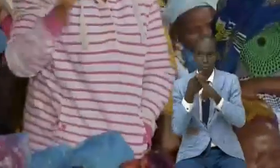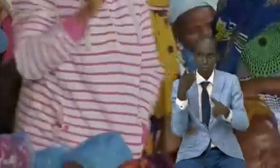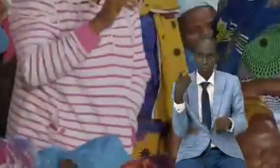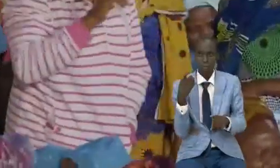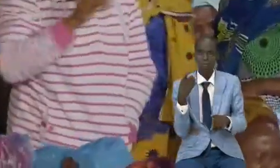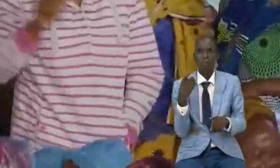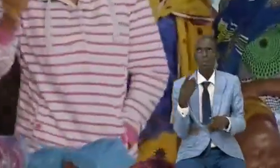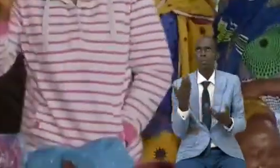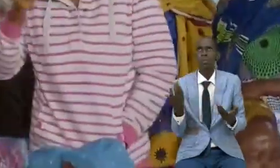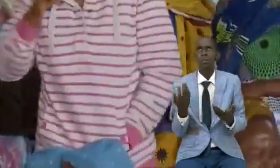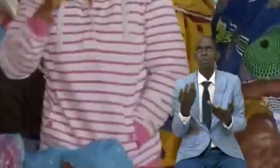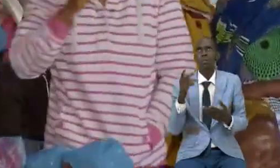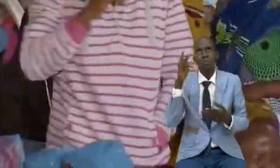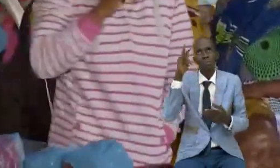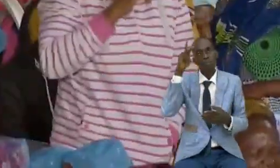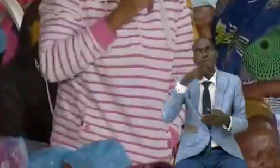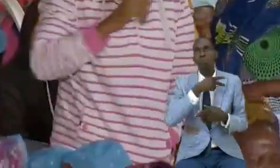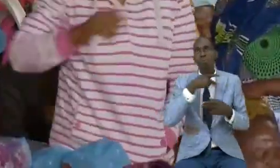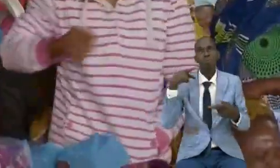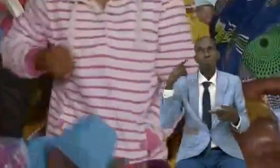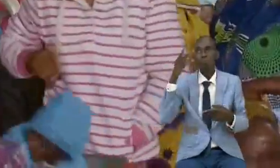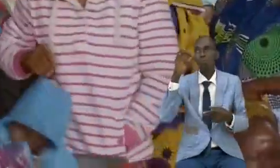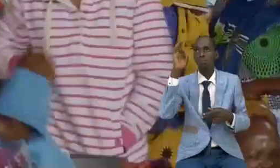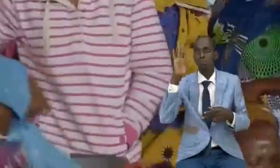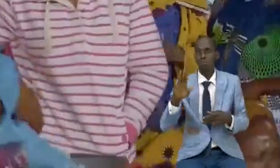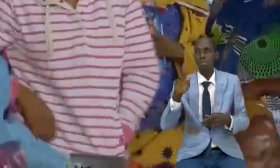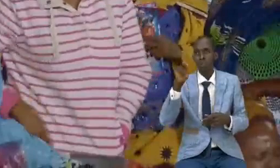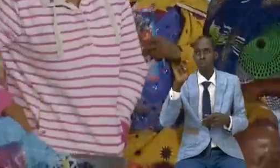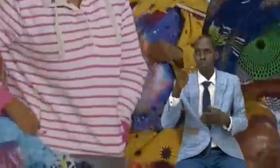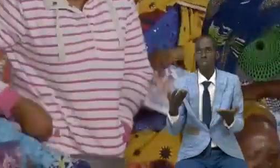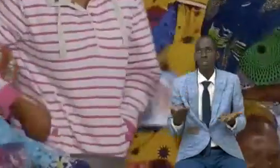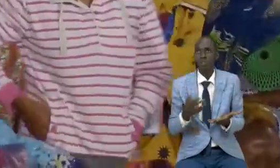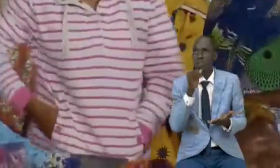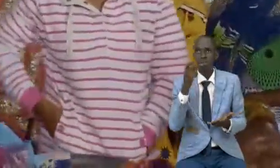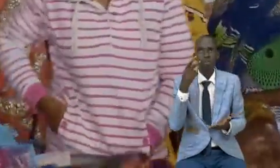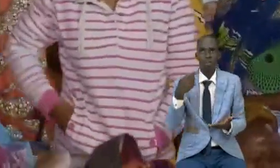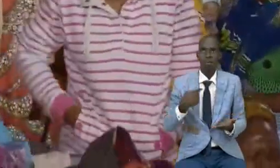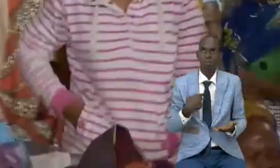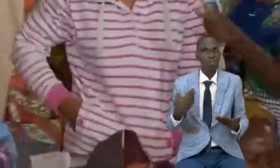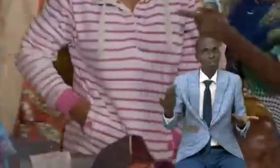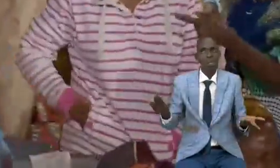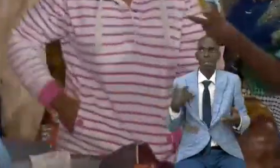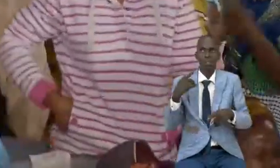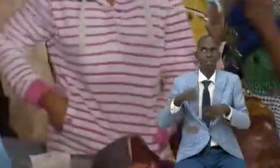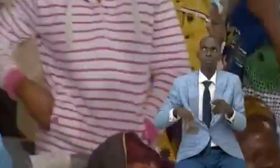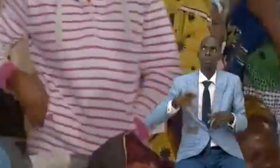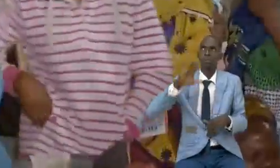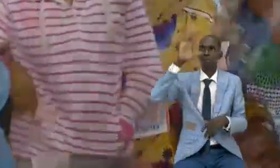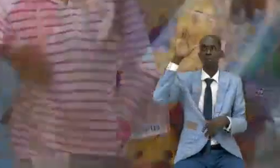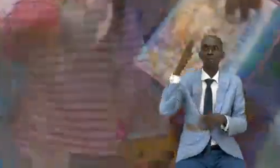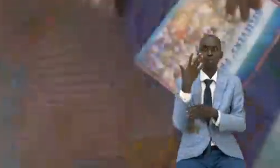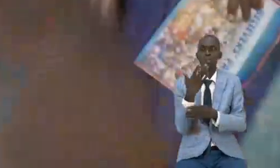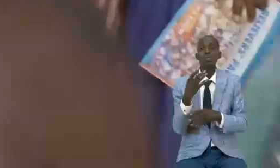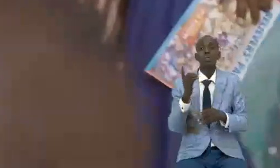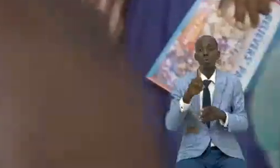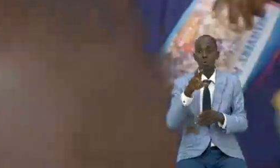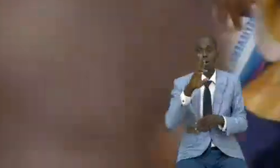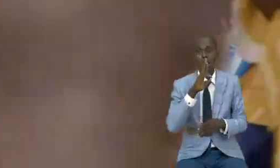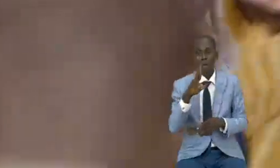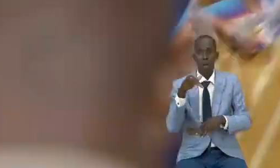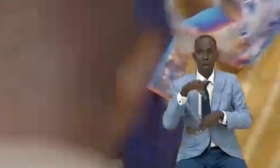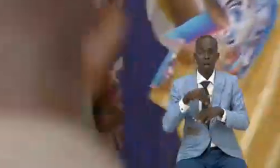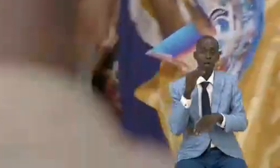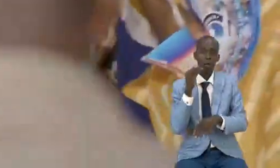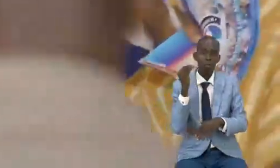is to be saved. Raise up that hand. Have that salvation now. Anywhere you